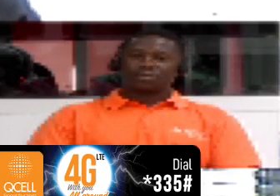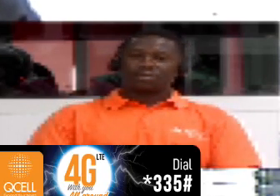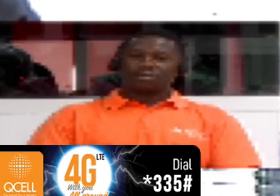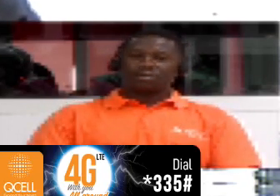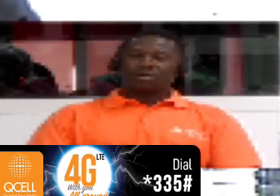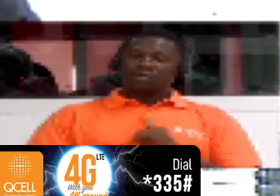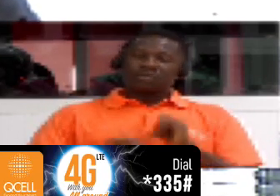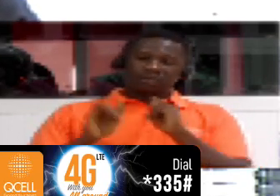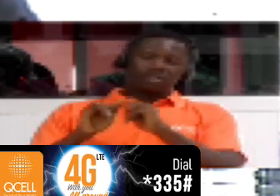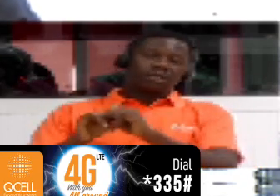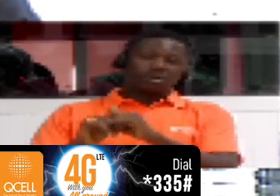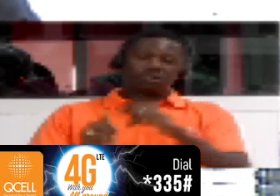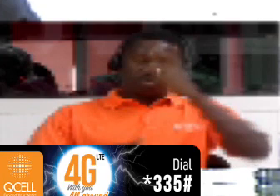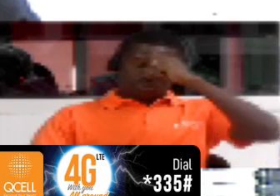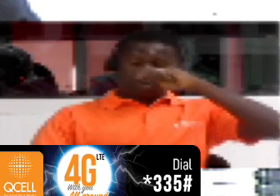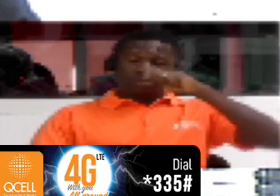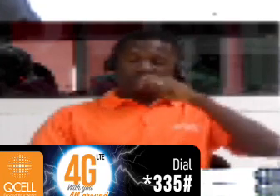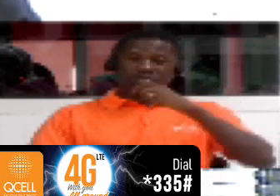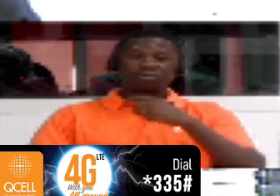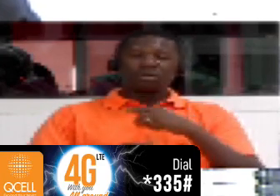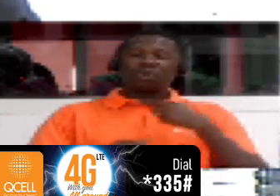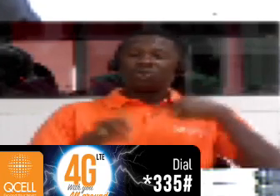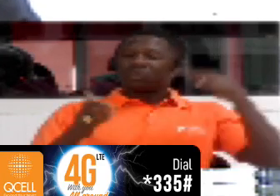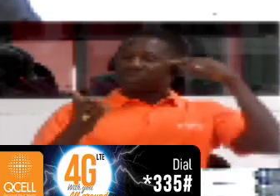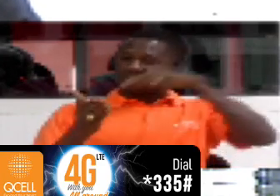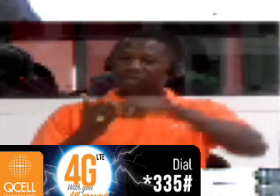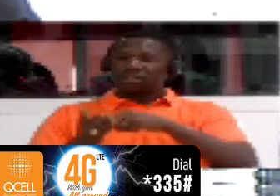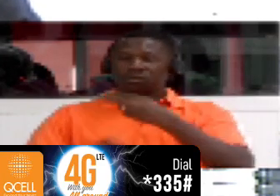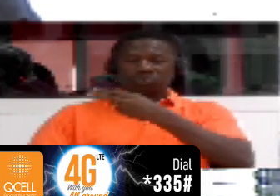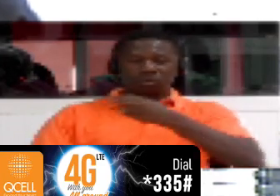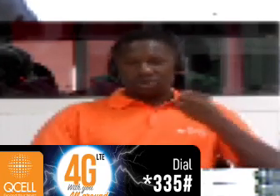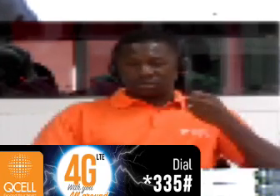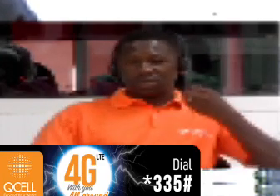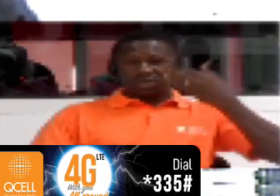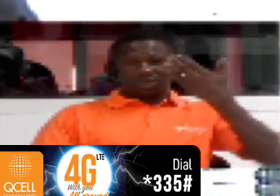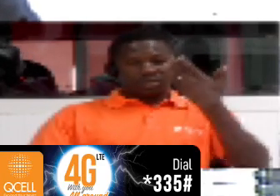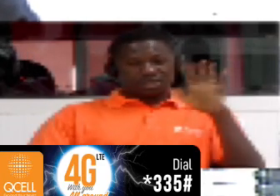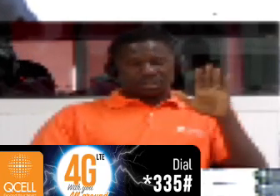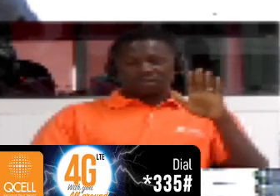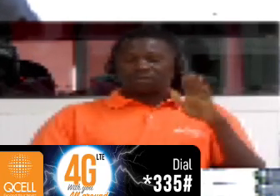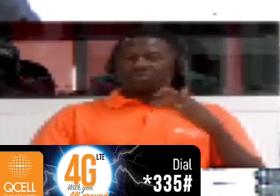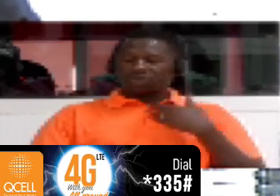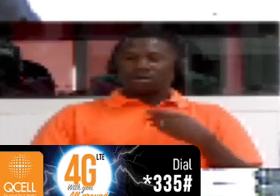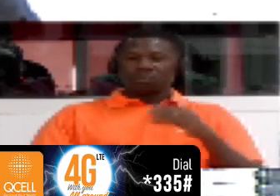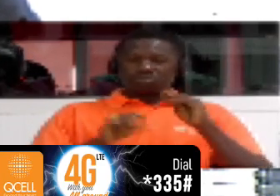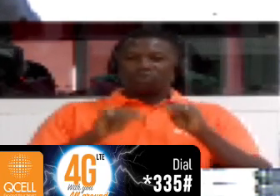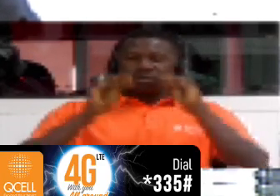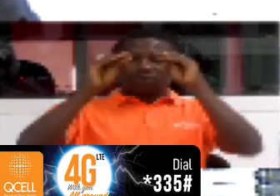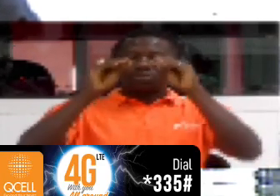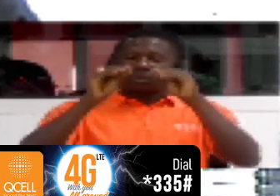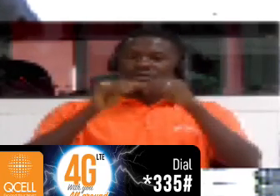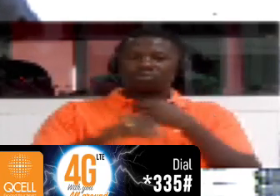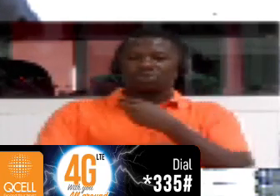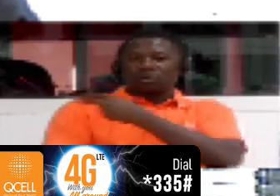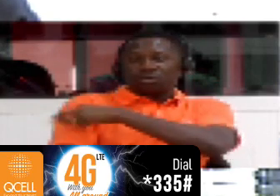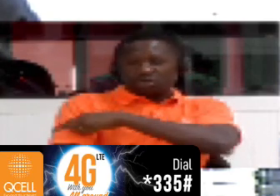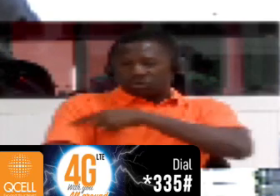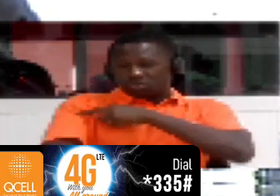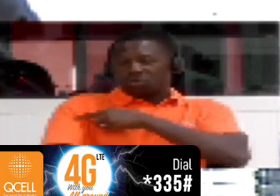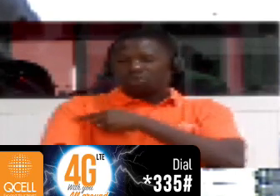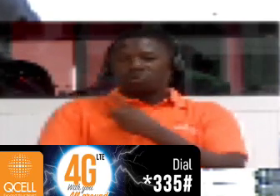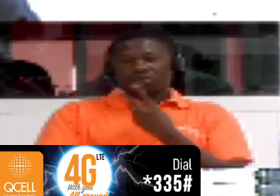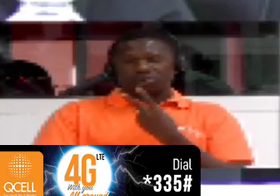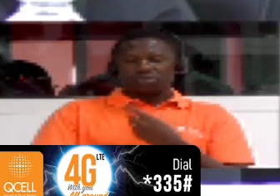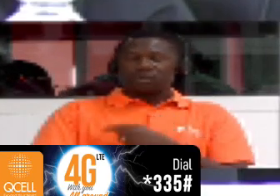2010 nata koplo soto. I was with that rank until 2010 when I was promoted to the rank of a corporal.